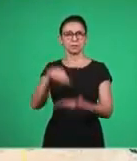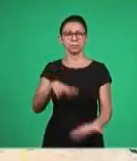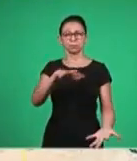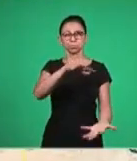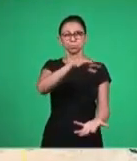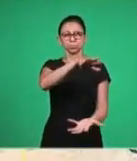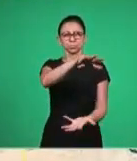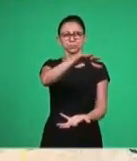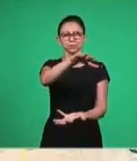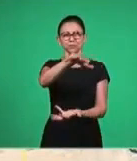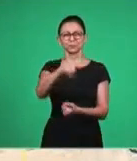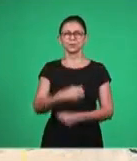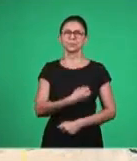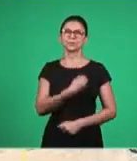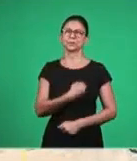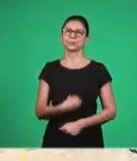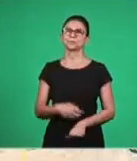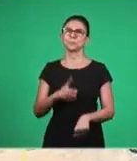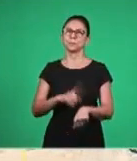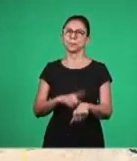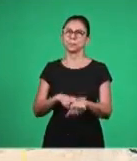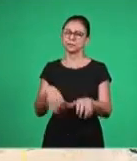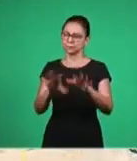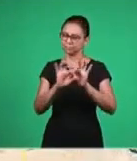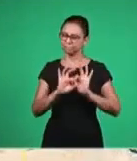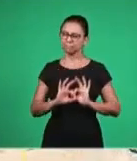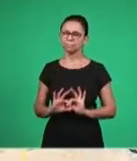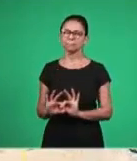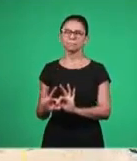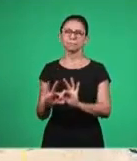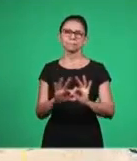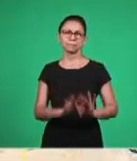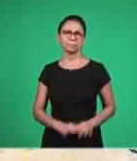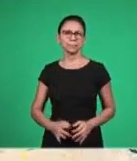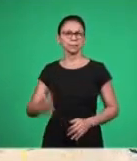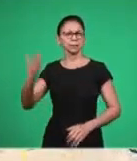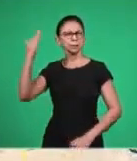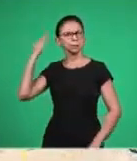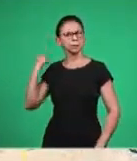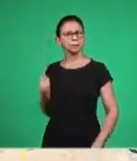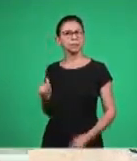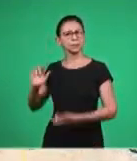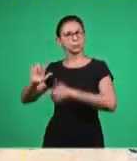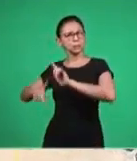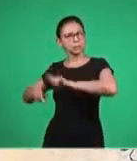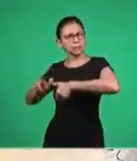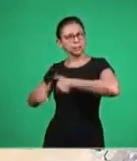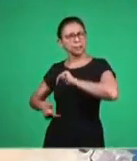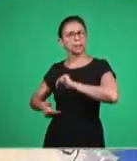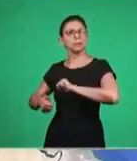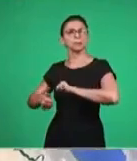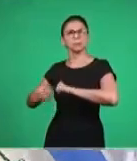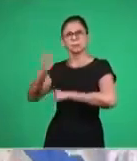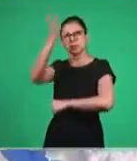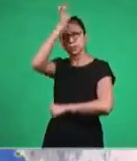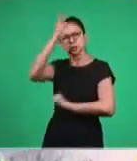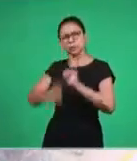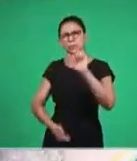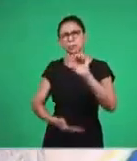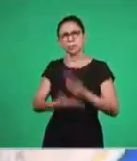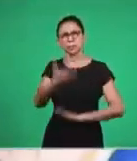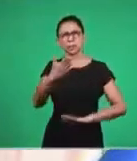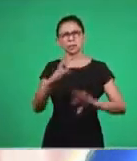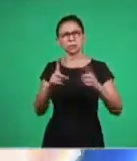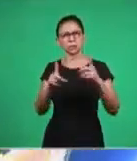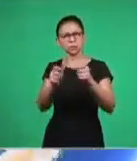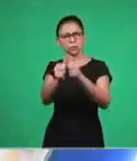the transmission platform. Everyone lives in unity, just like the Hebrews did when they left